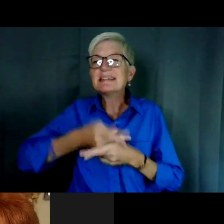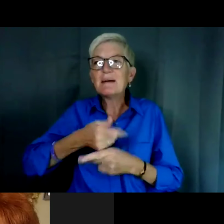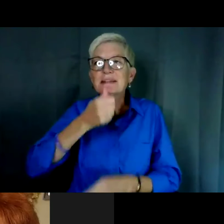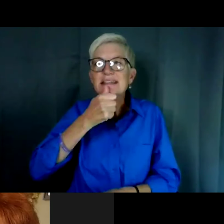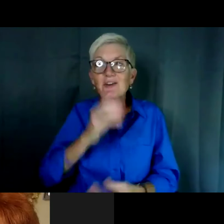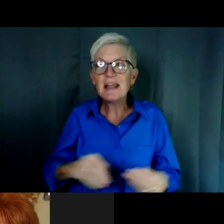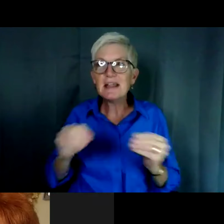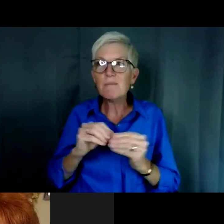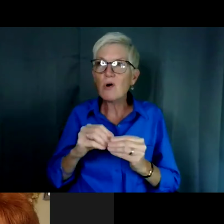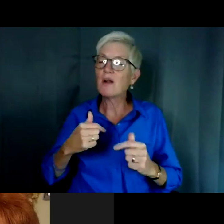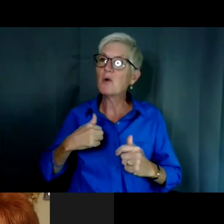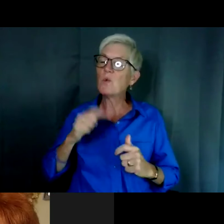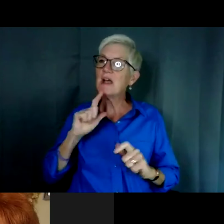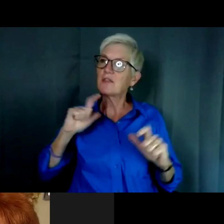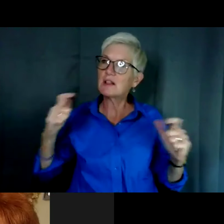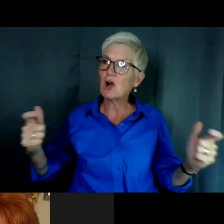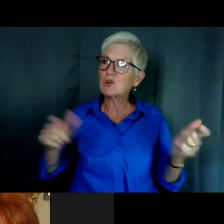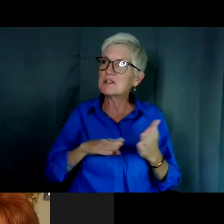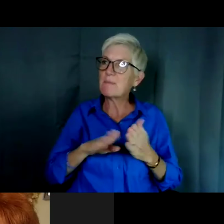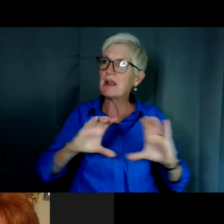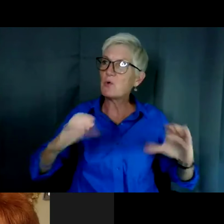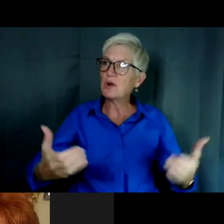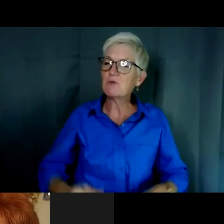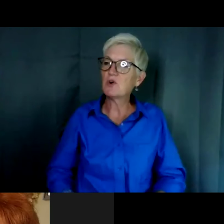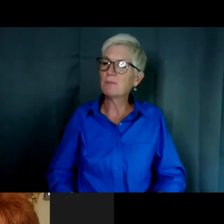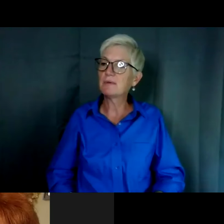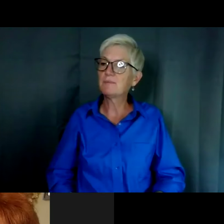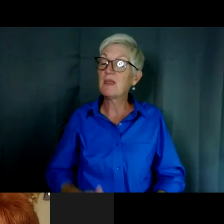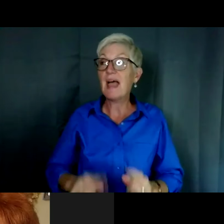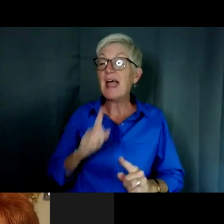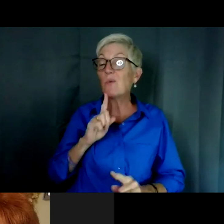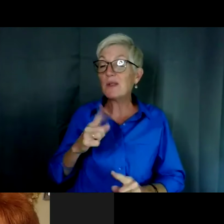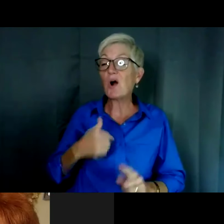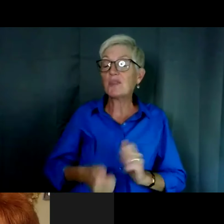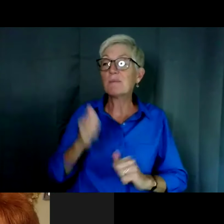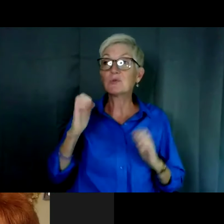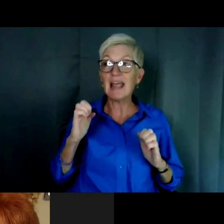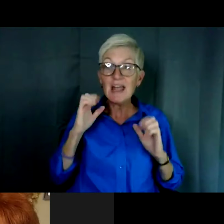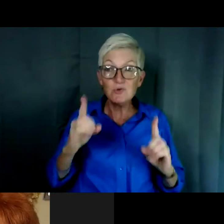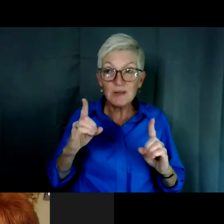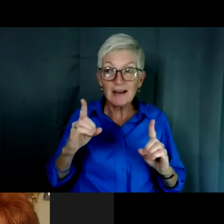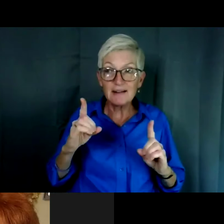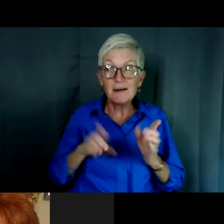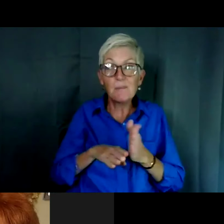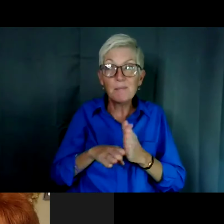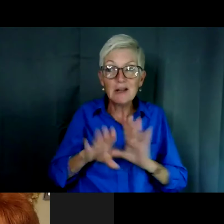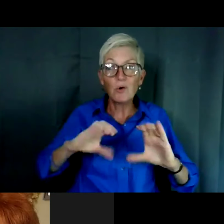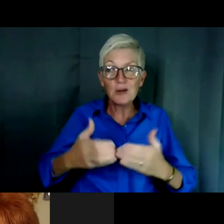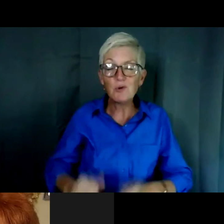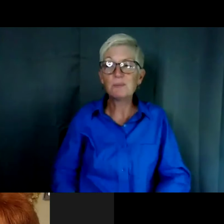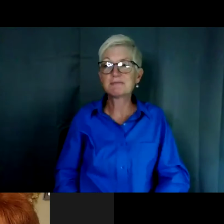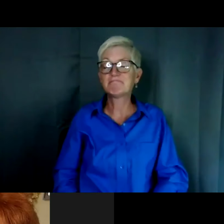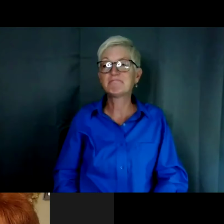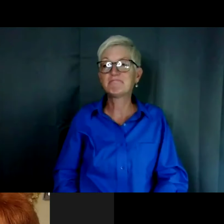are the largest minority group and we're the most educated minority group. And so we just need